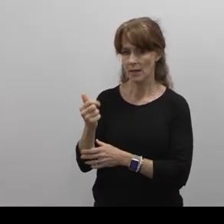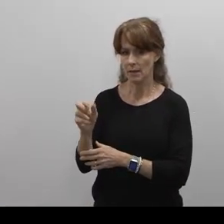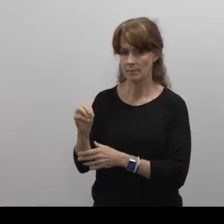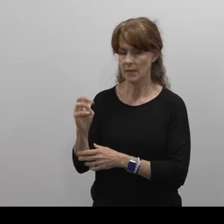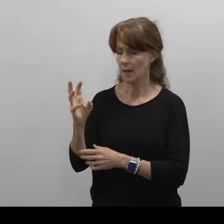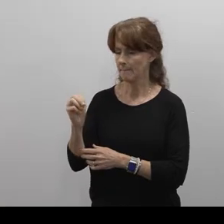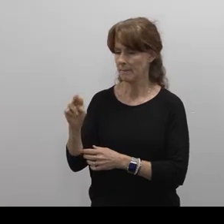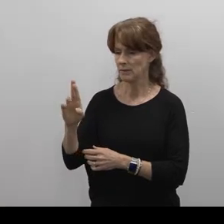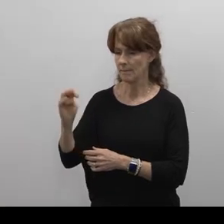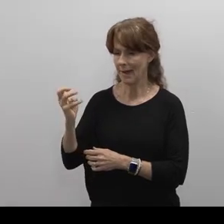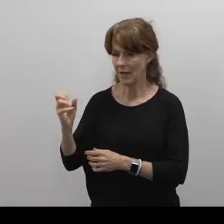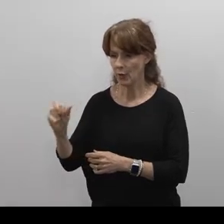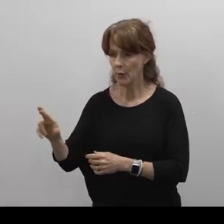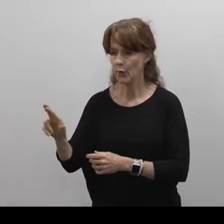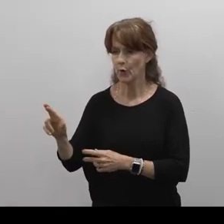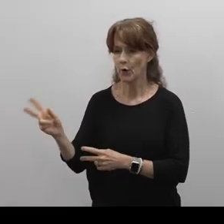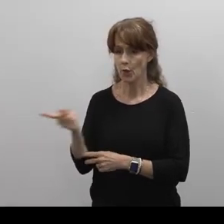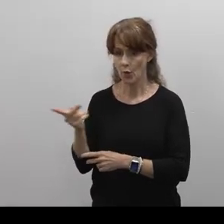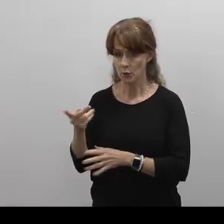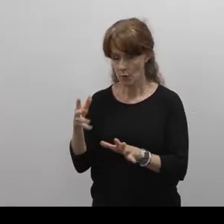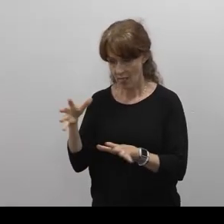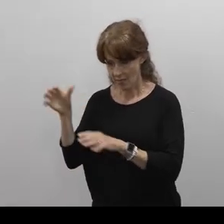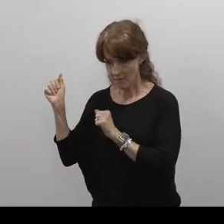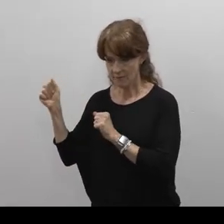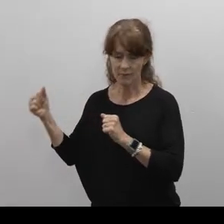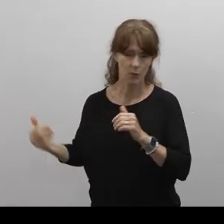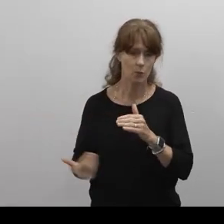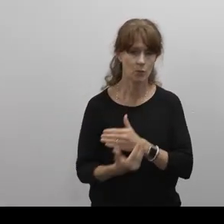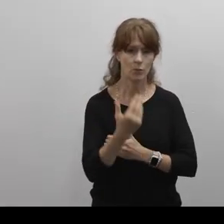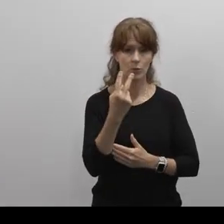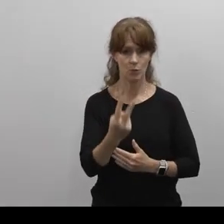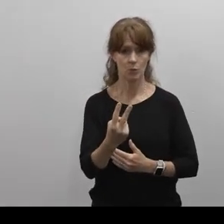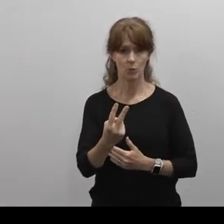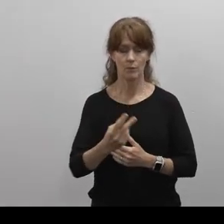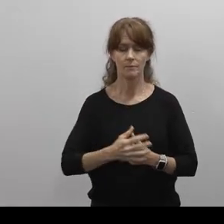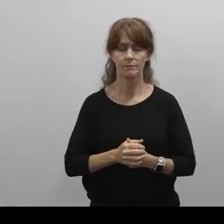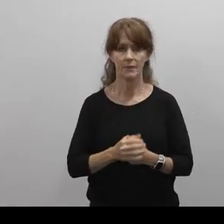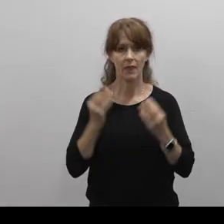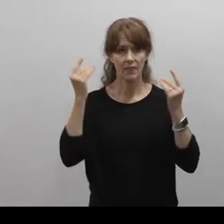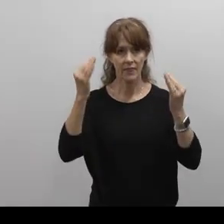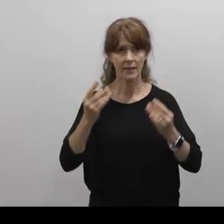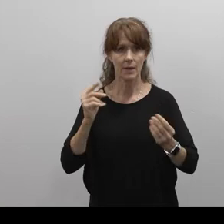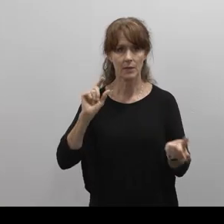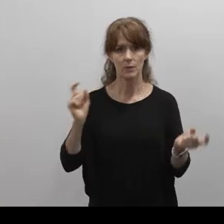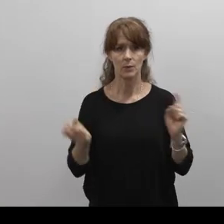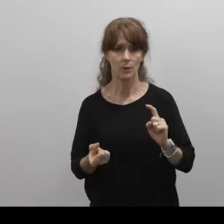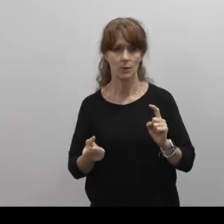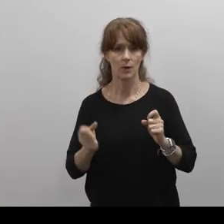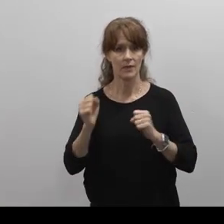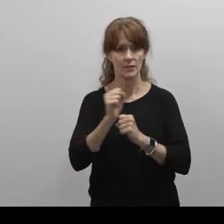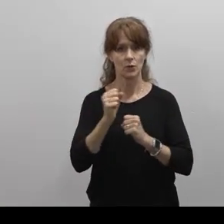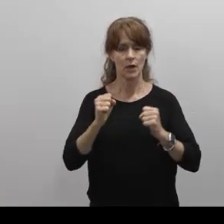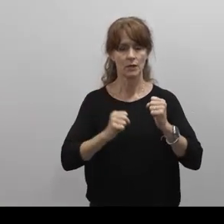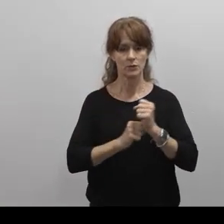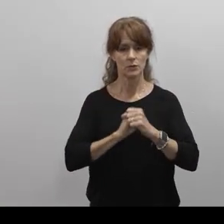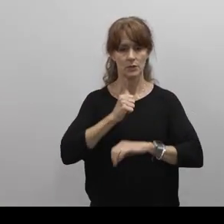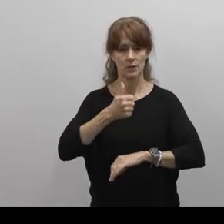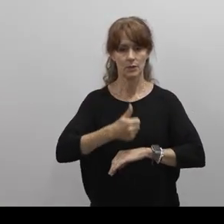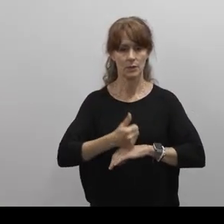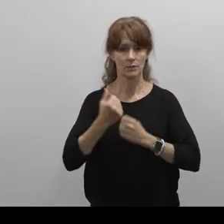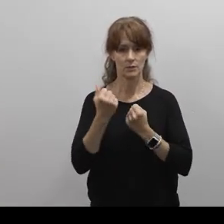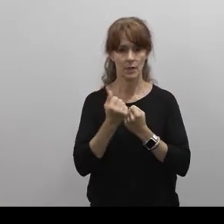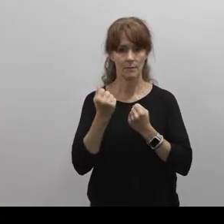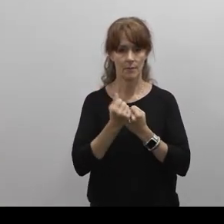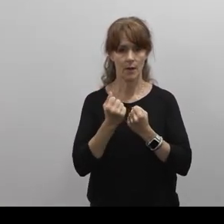Meyer. And so with all of that in mind, this opportunity came to really think about not just transition, but what are the structures that are in place to support